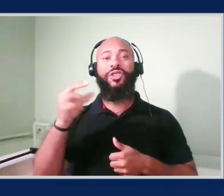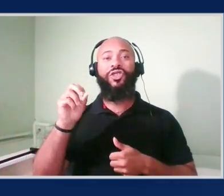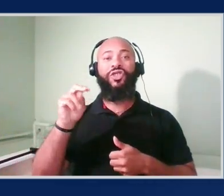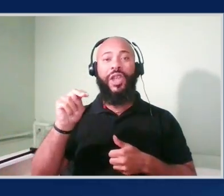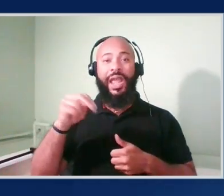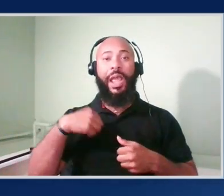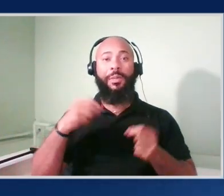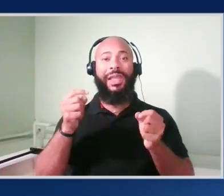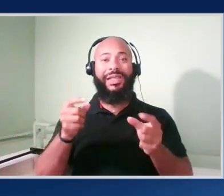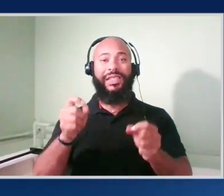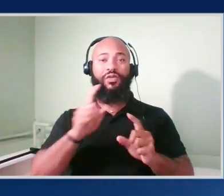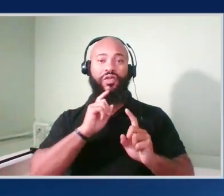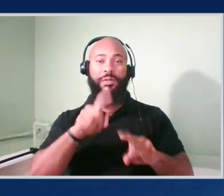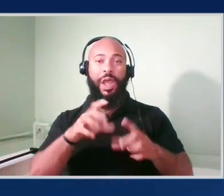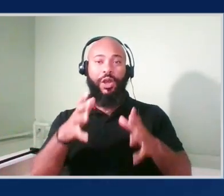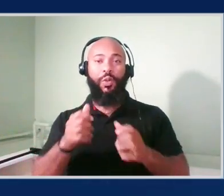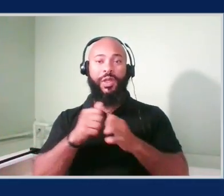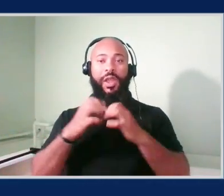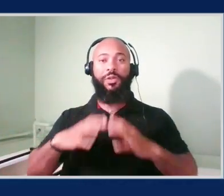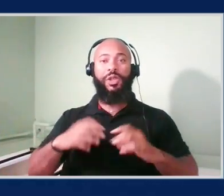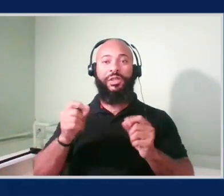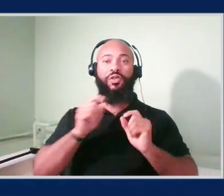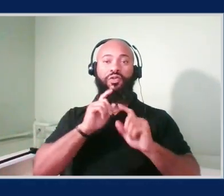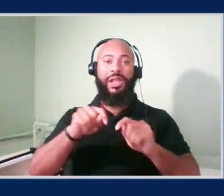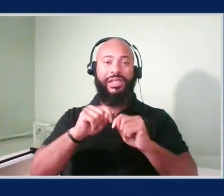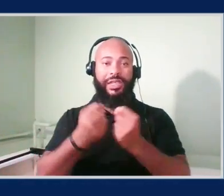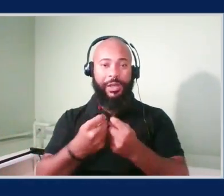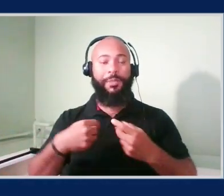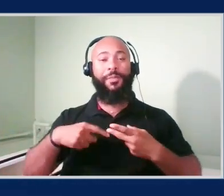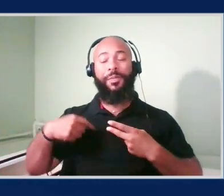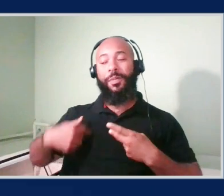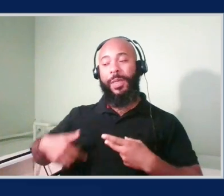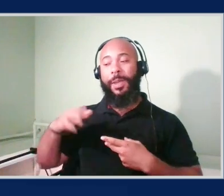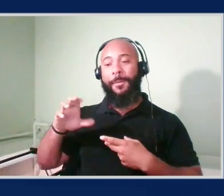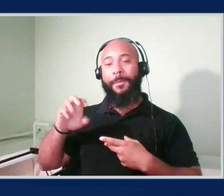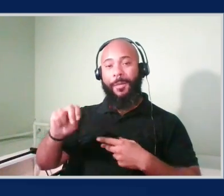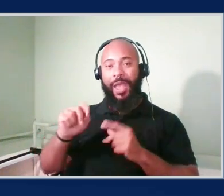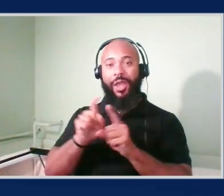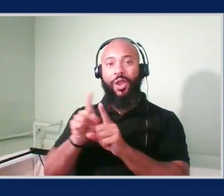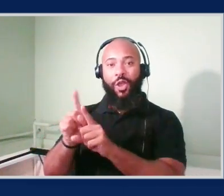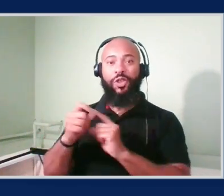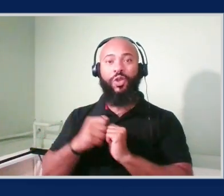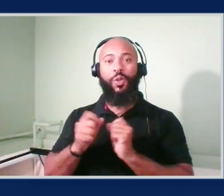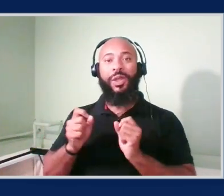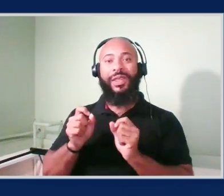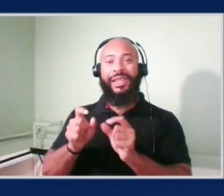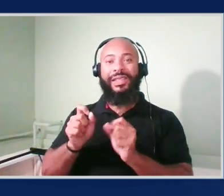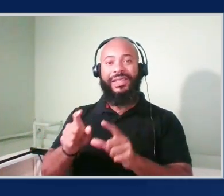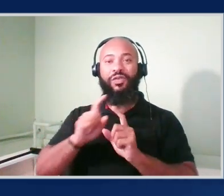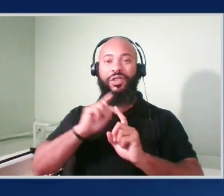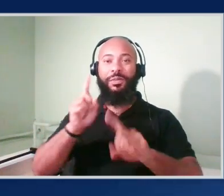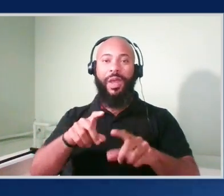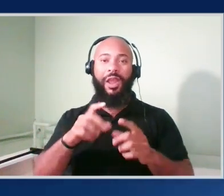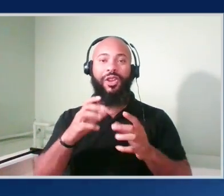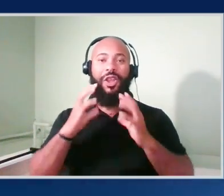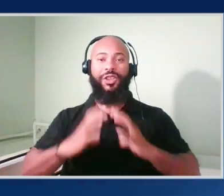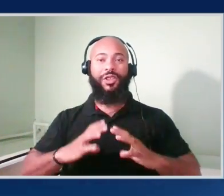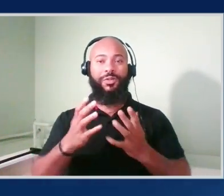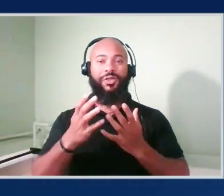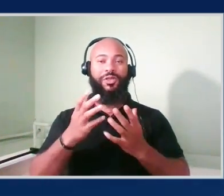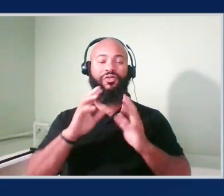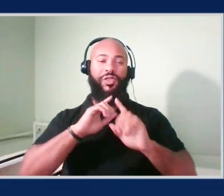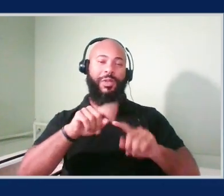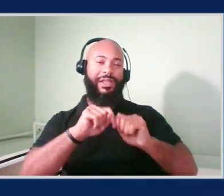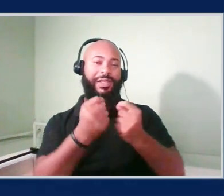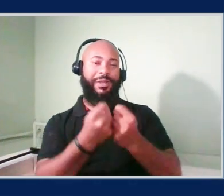incident response team. And I am Ben. I'm also a incident responder with the AWS customer incident response team. Very cool. Well, thanks for being here. So on this